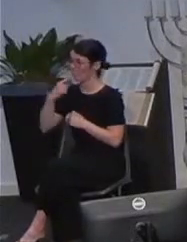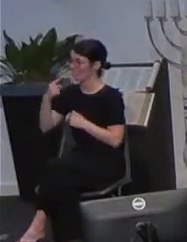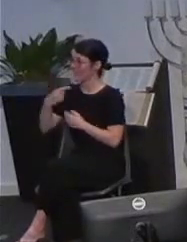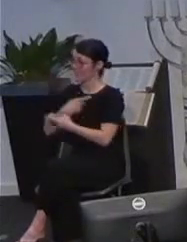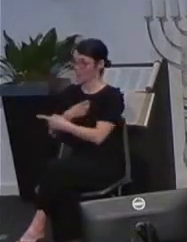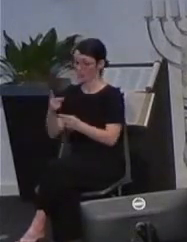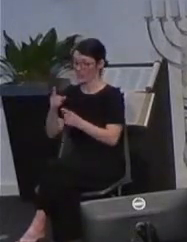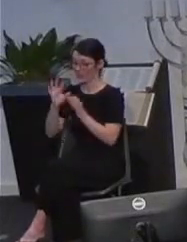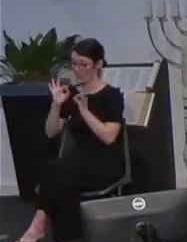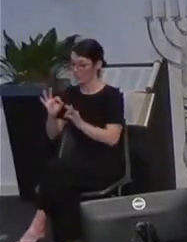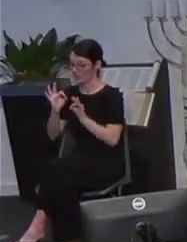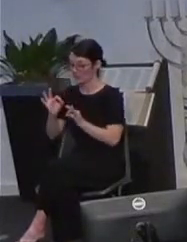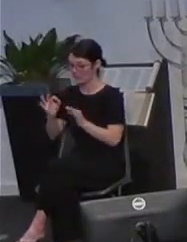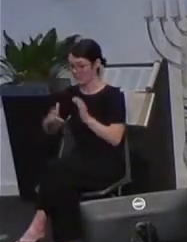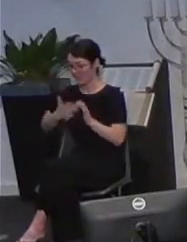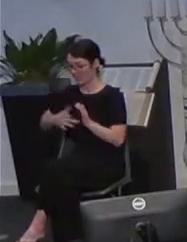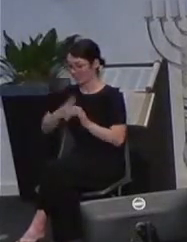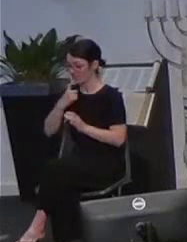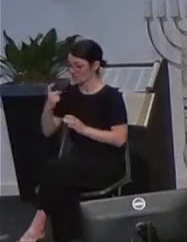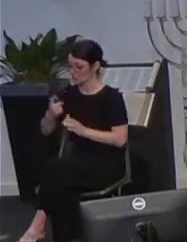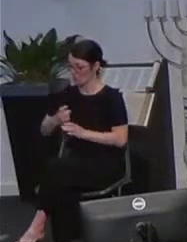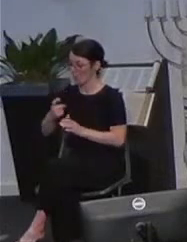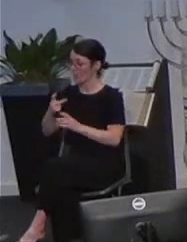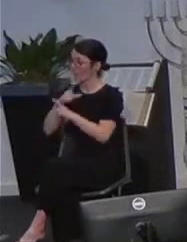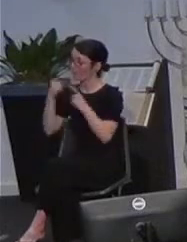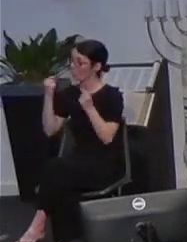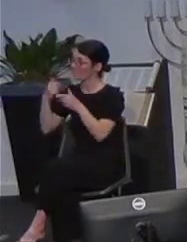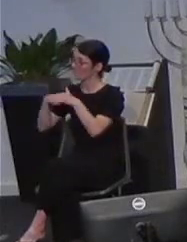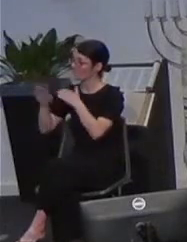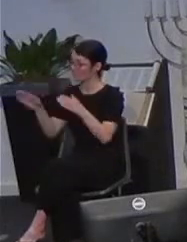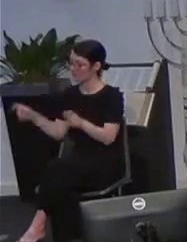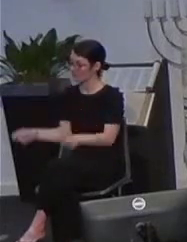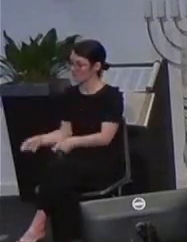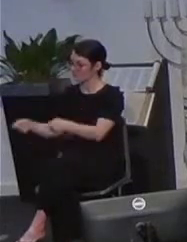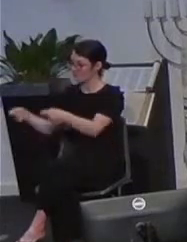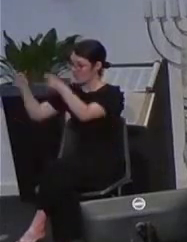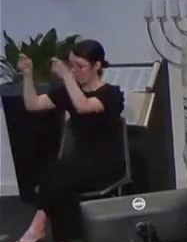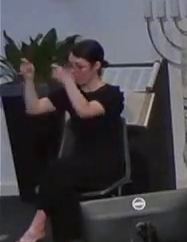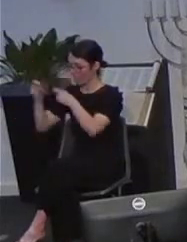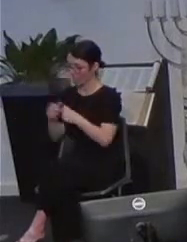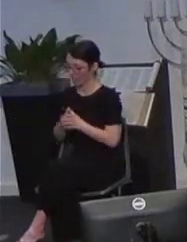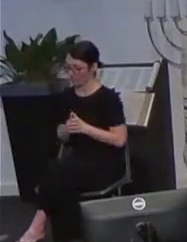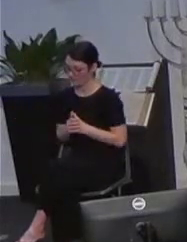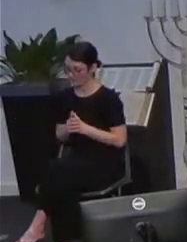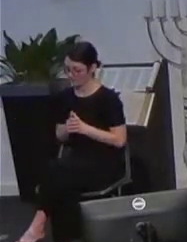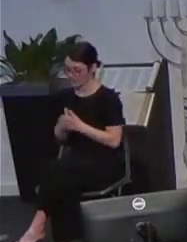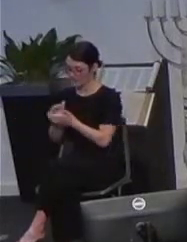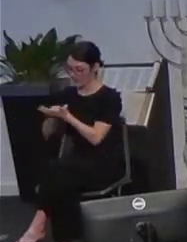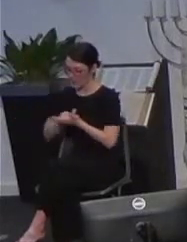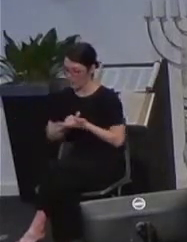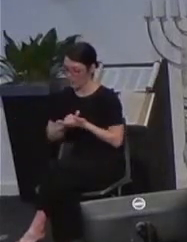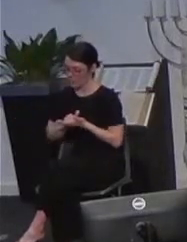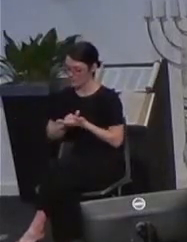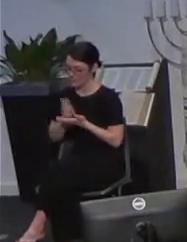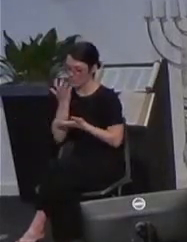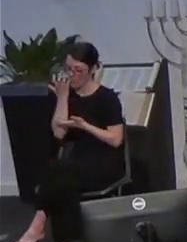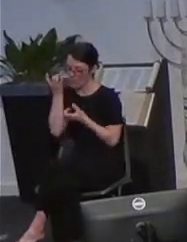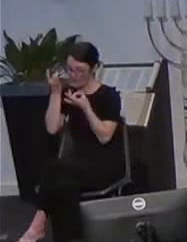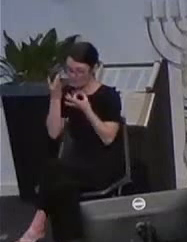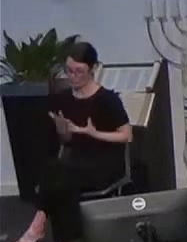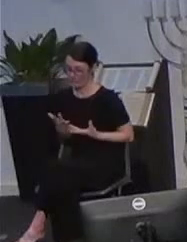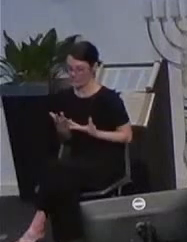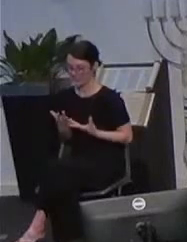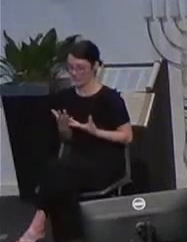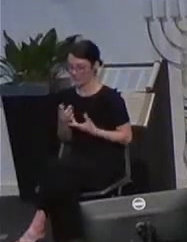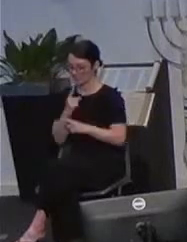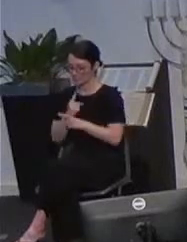living stones and priests in your temple. And Lord, just help us to be people who are always ready to share your gospel, not to put